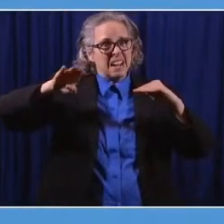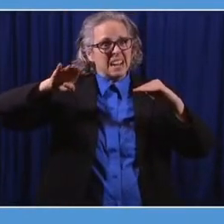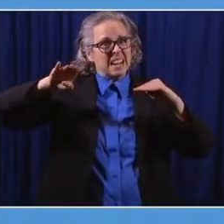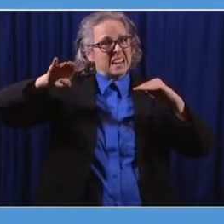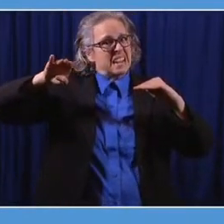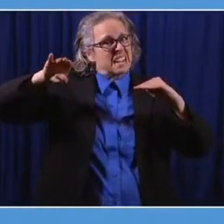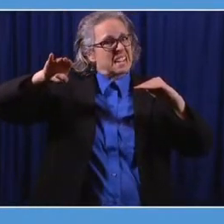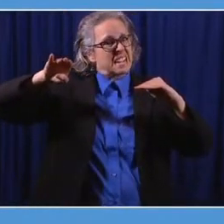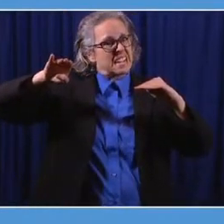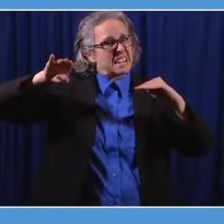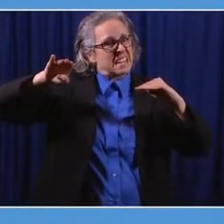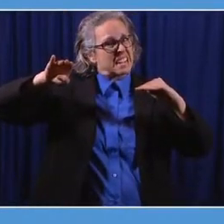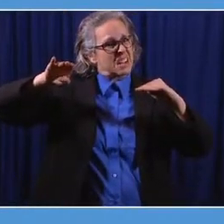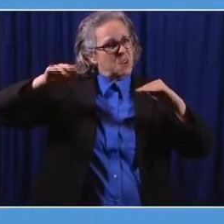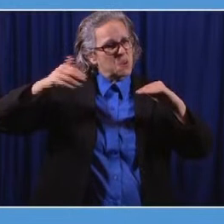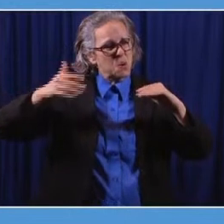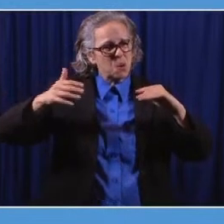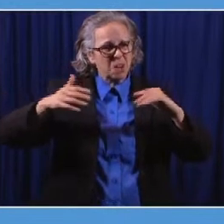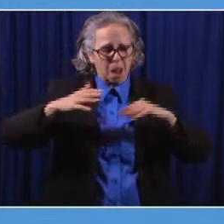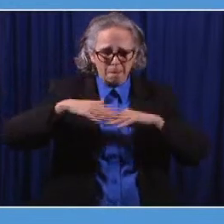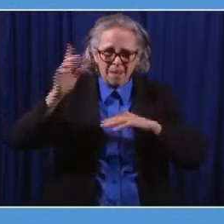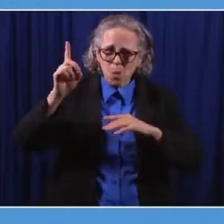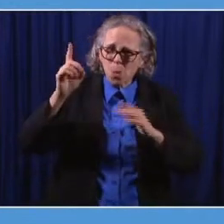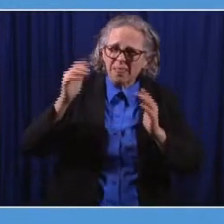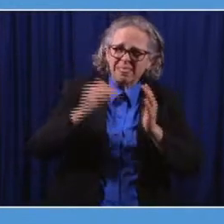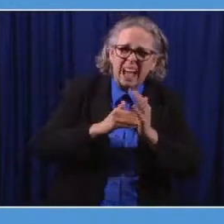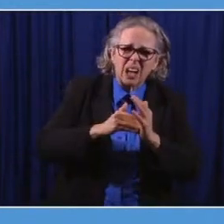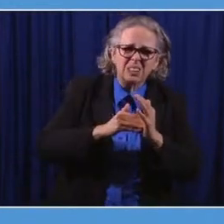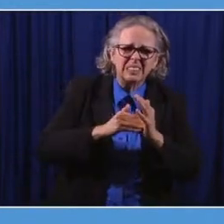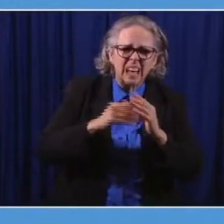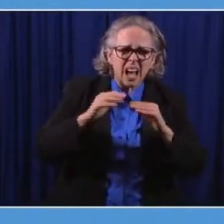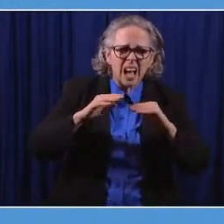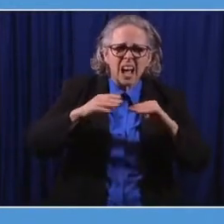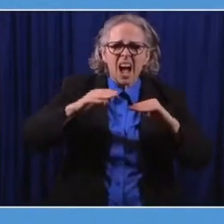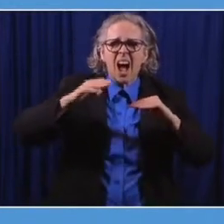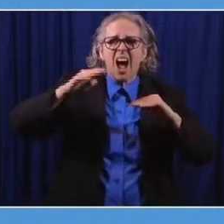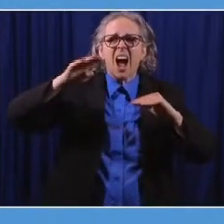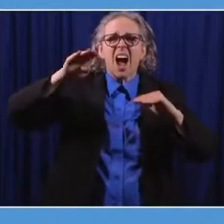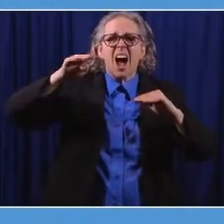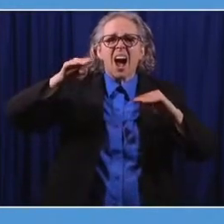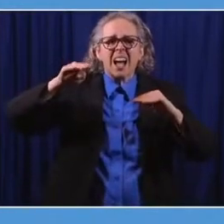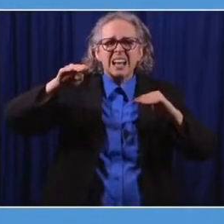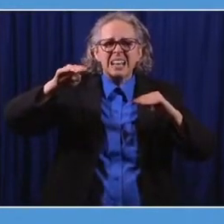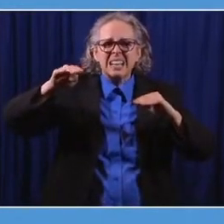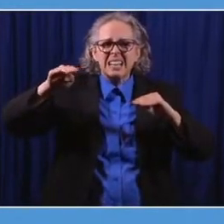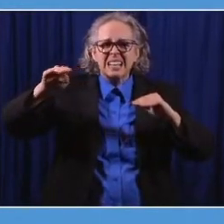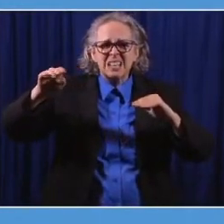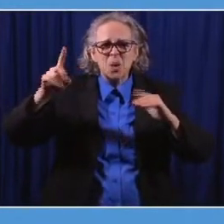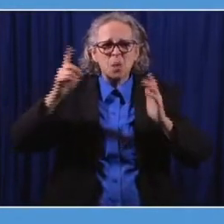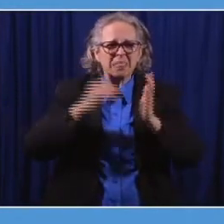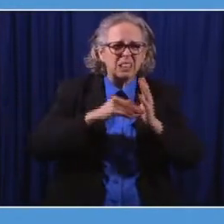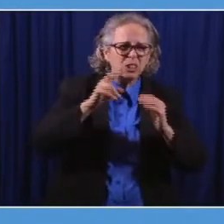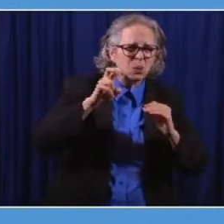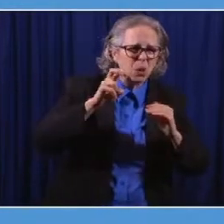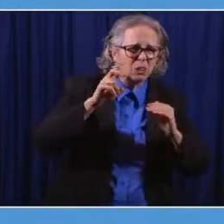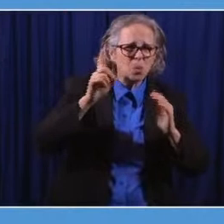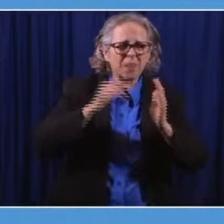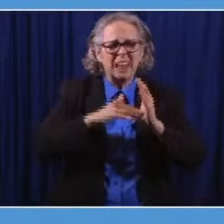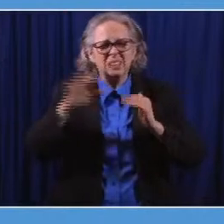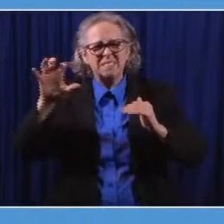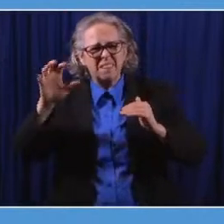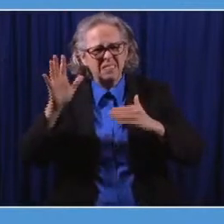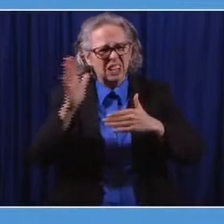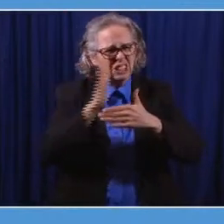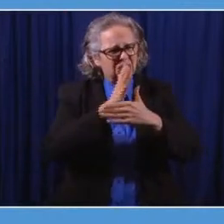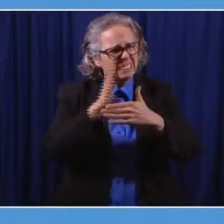below 1,000, and we're around the 1,300. That continues on.